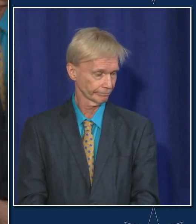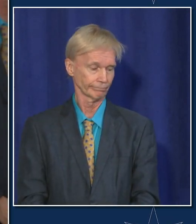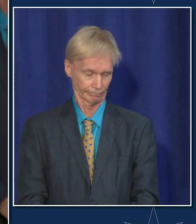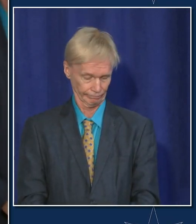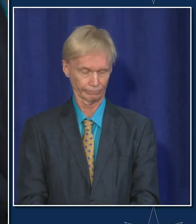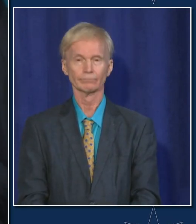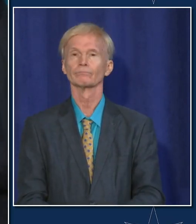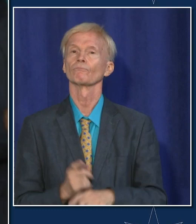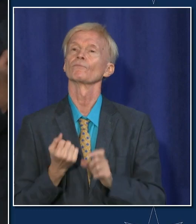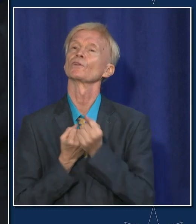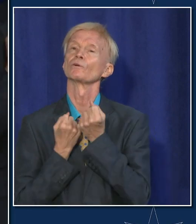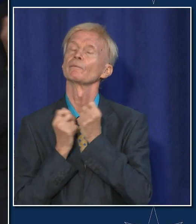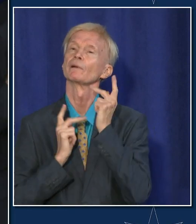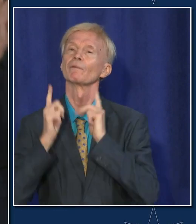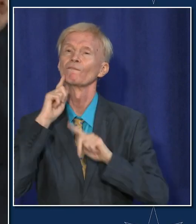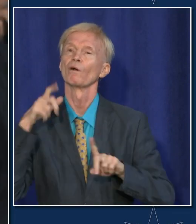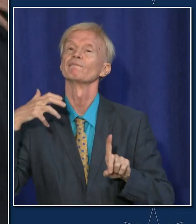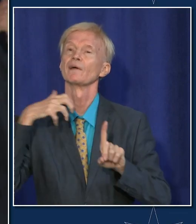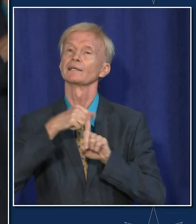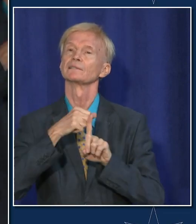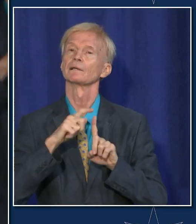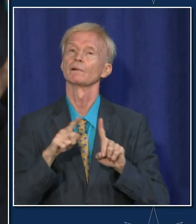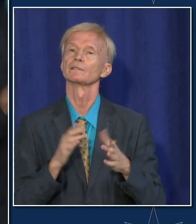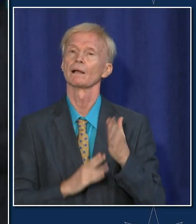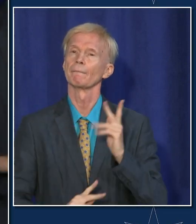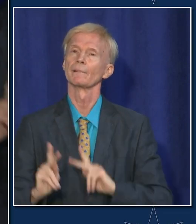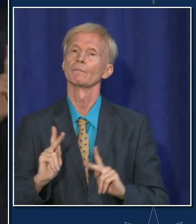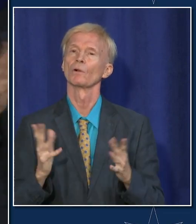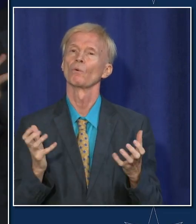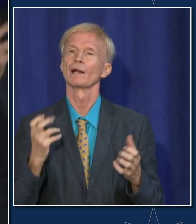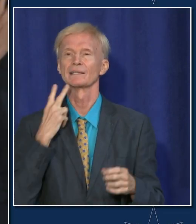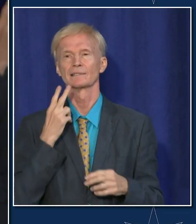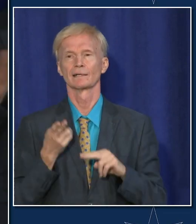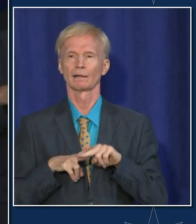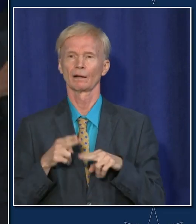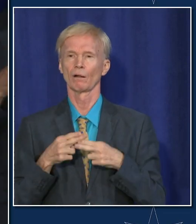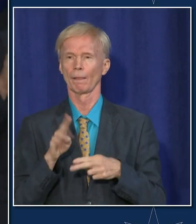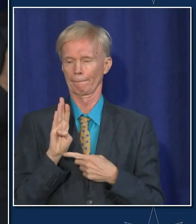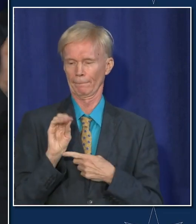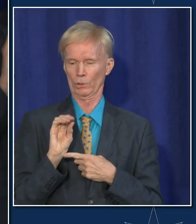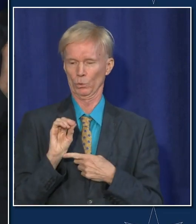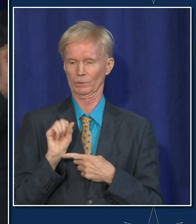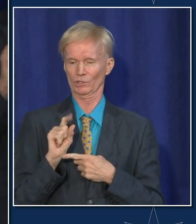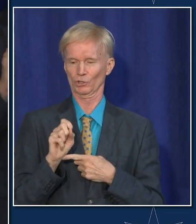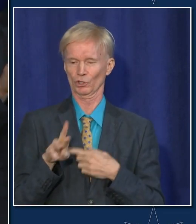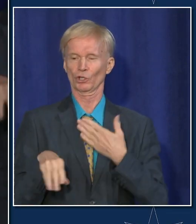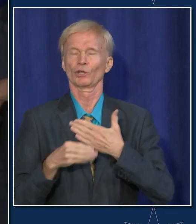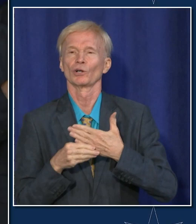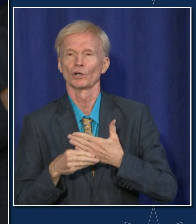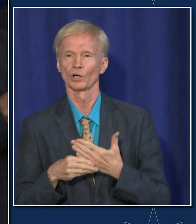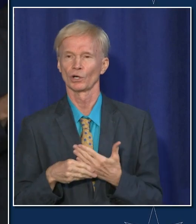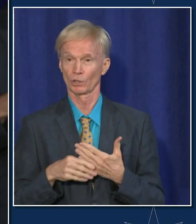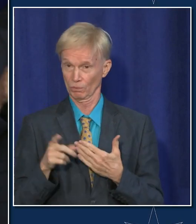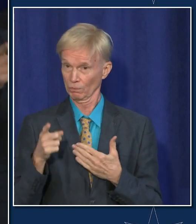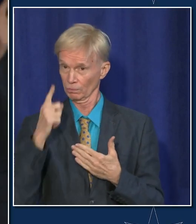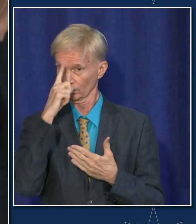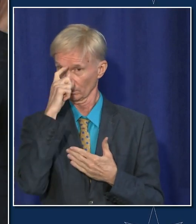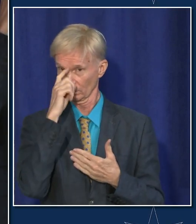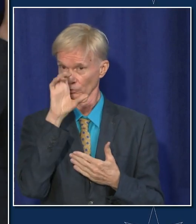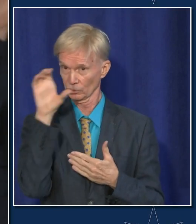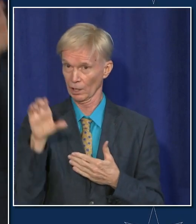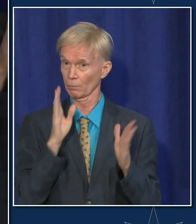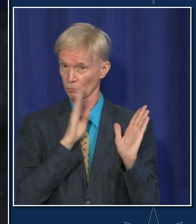We're encouraging people to get vaccinated. There are some people who would like to see a booster vaccination. Is the city prepared to administer